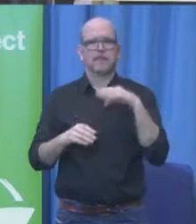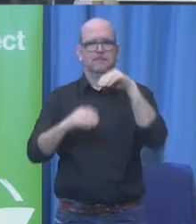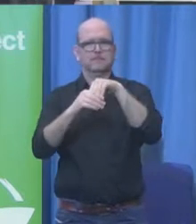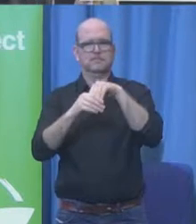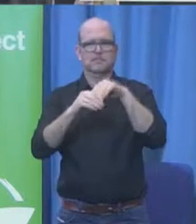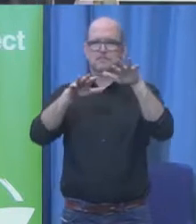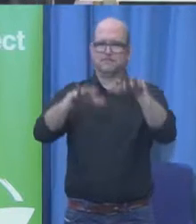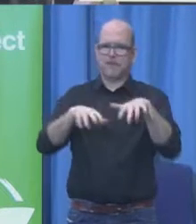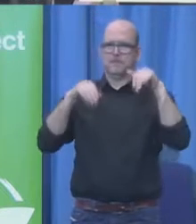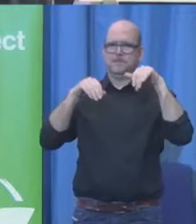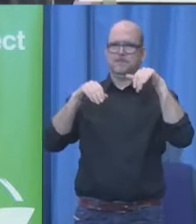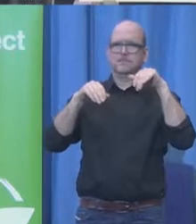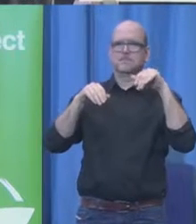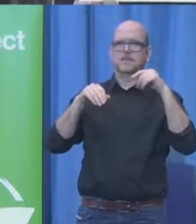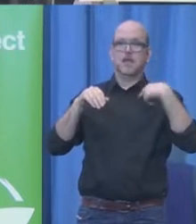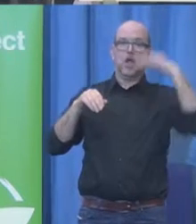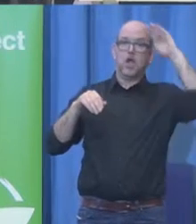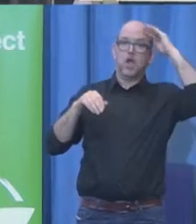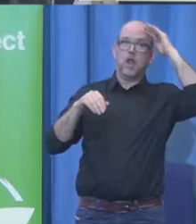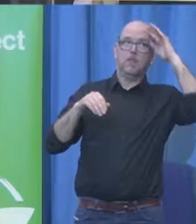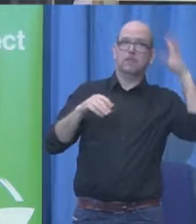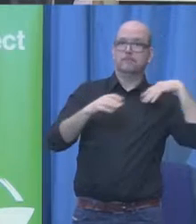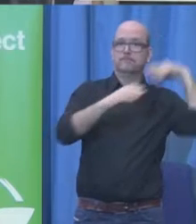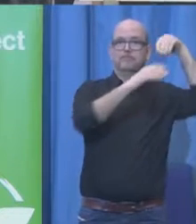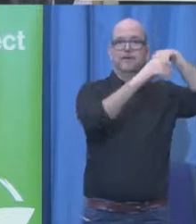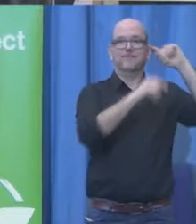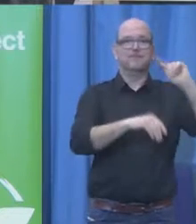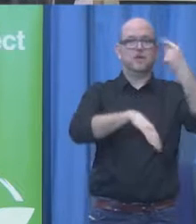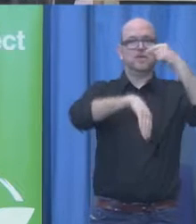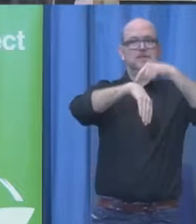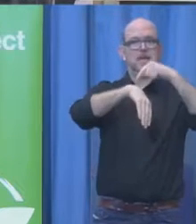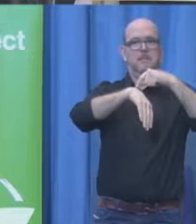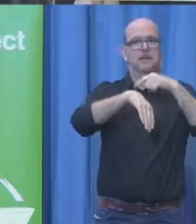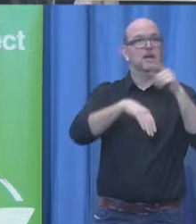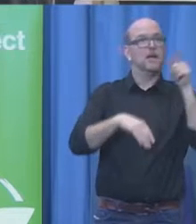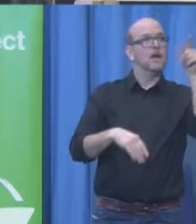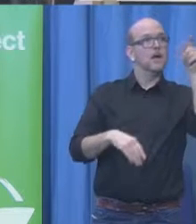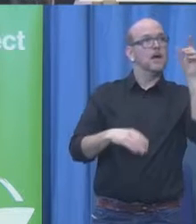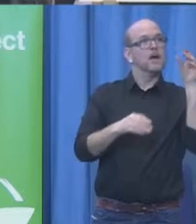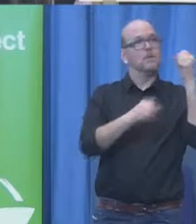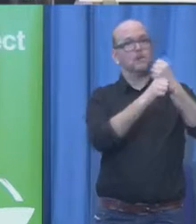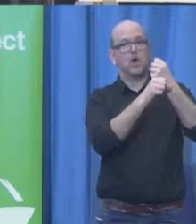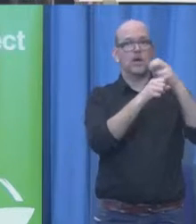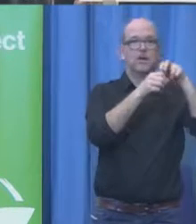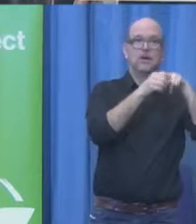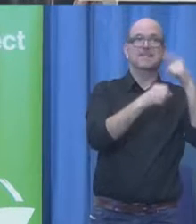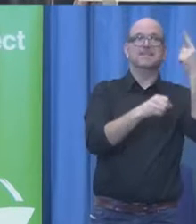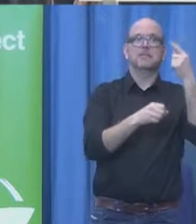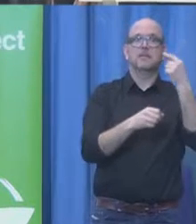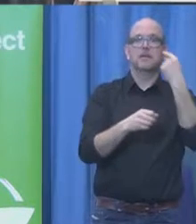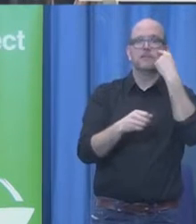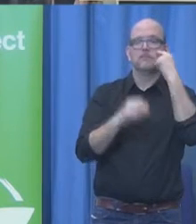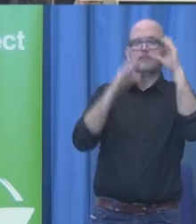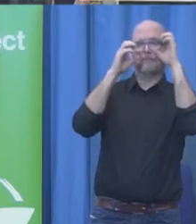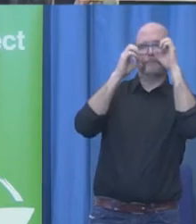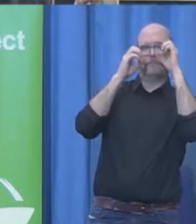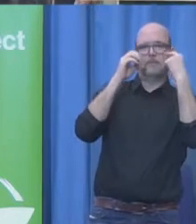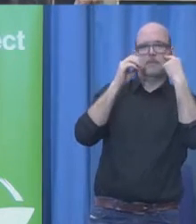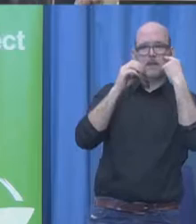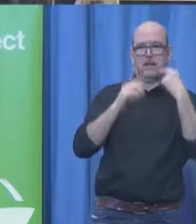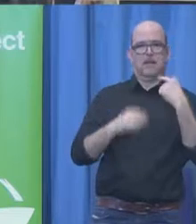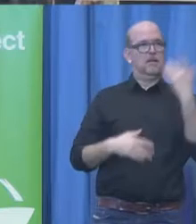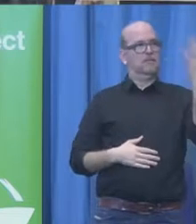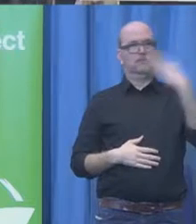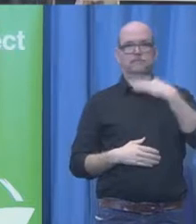Senate, and I'm on my second term. I was elected initially in 2011, and I did a five-year term, and